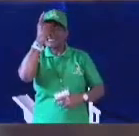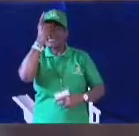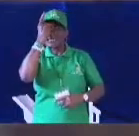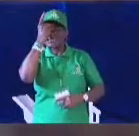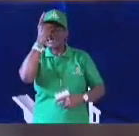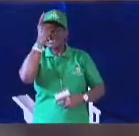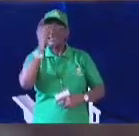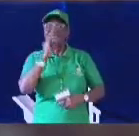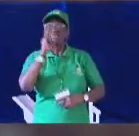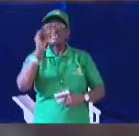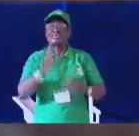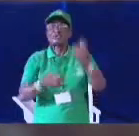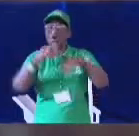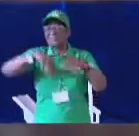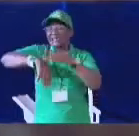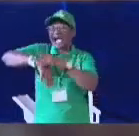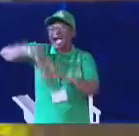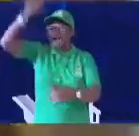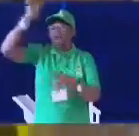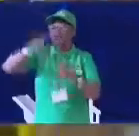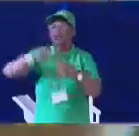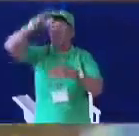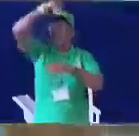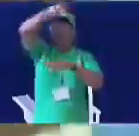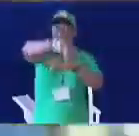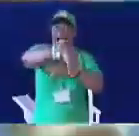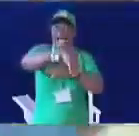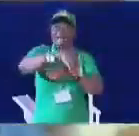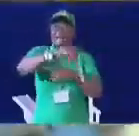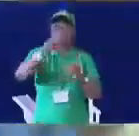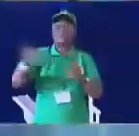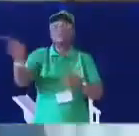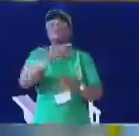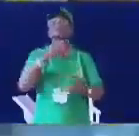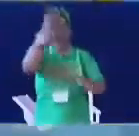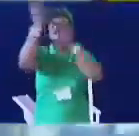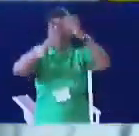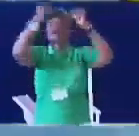is coming out tonight if you will shout hallelujah.